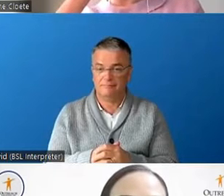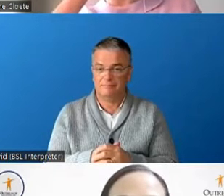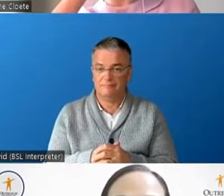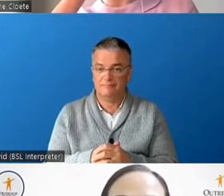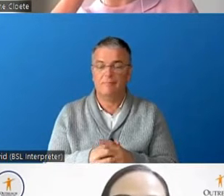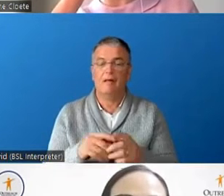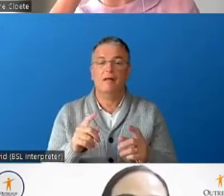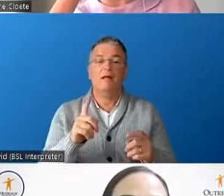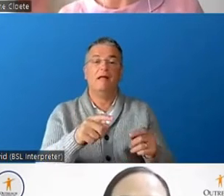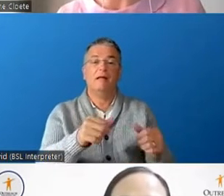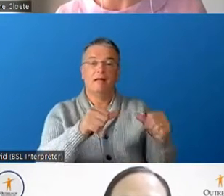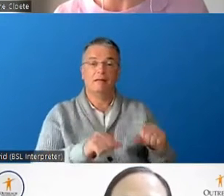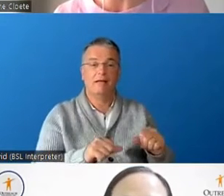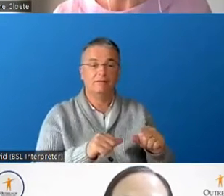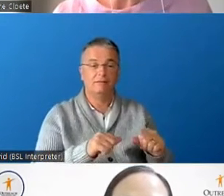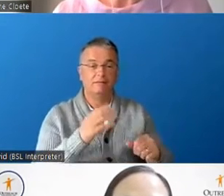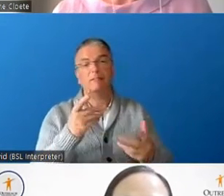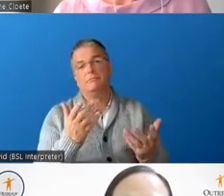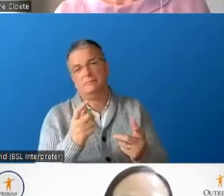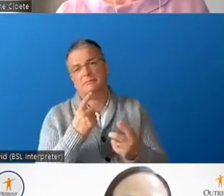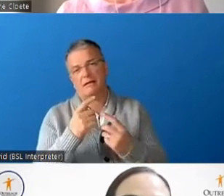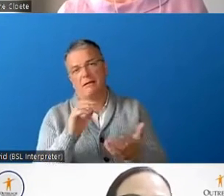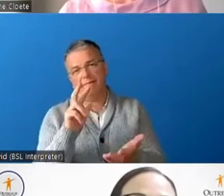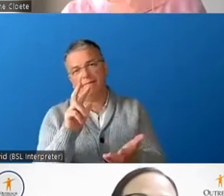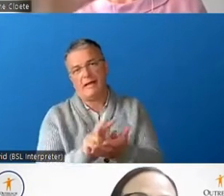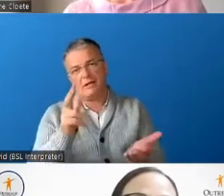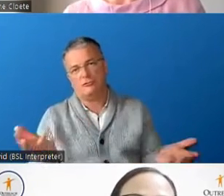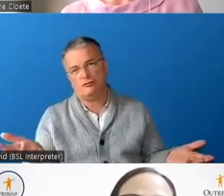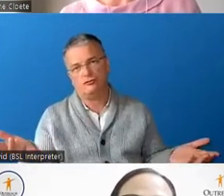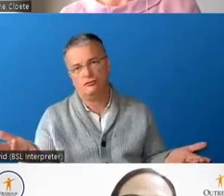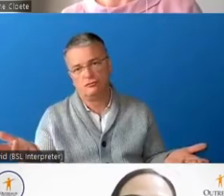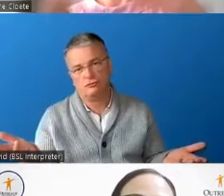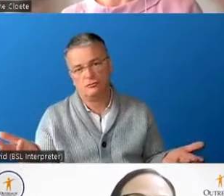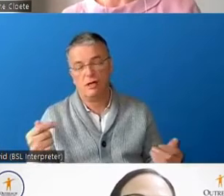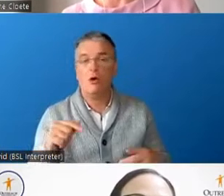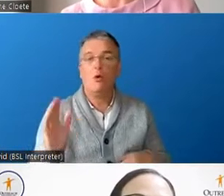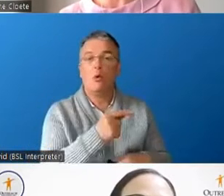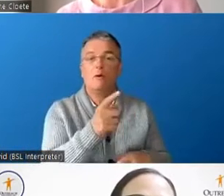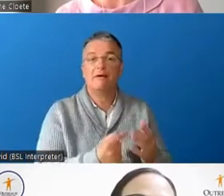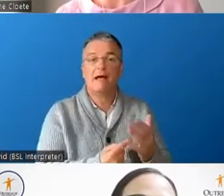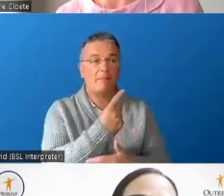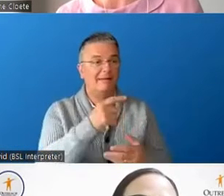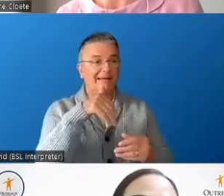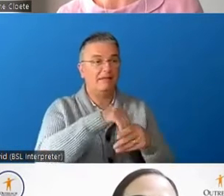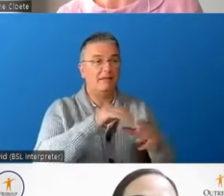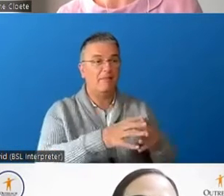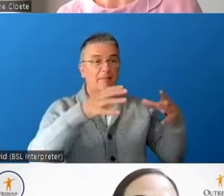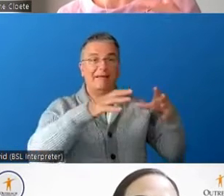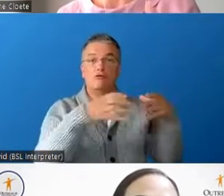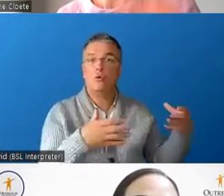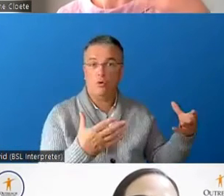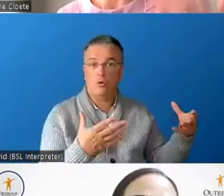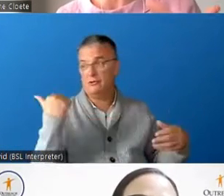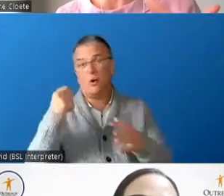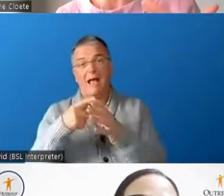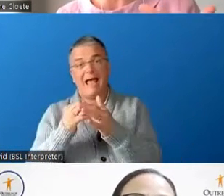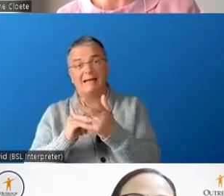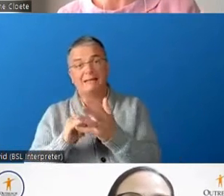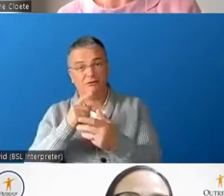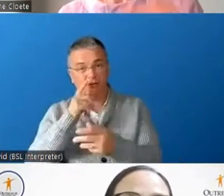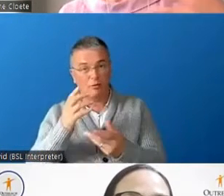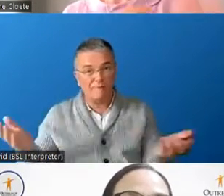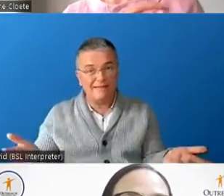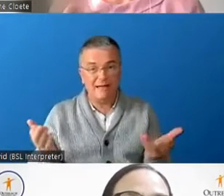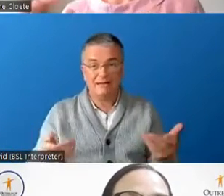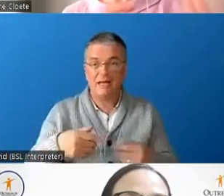the next step is, of course, data validation. And because all of this happened within the big group, Agnes was then able to facilitate with